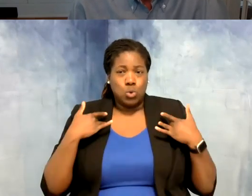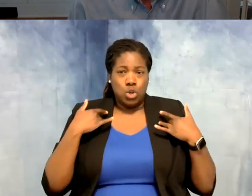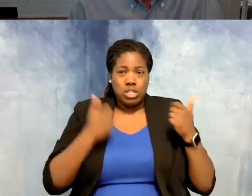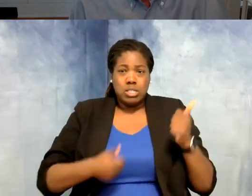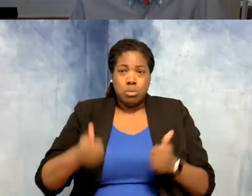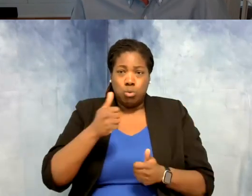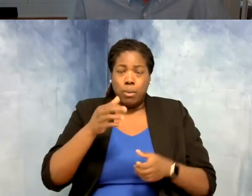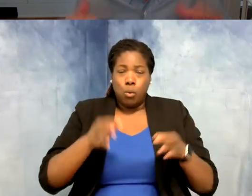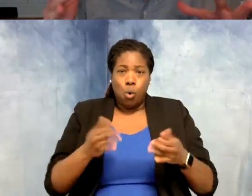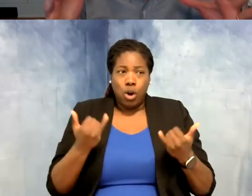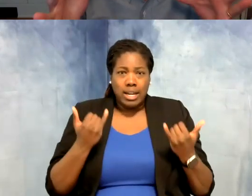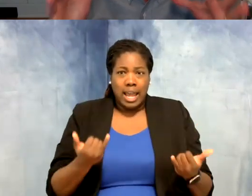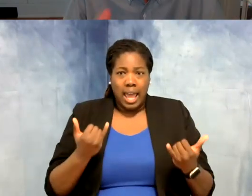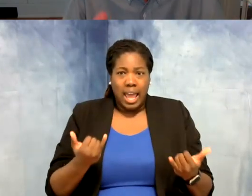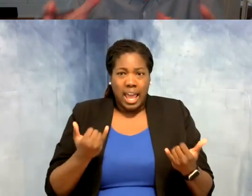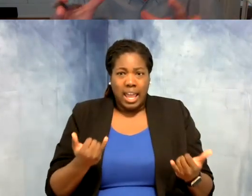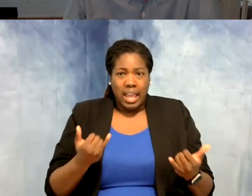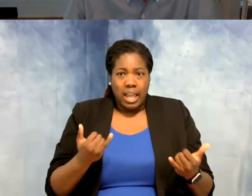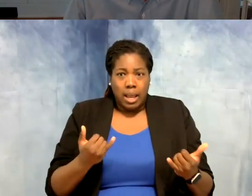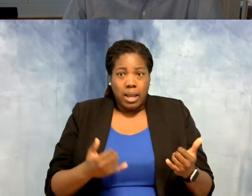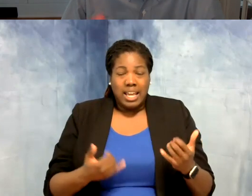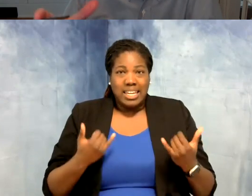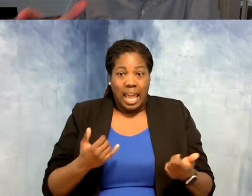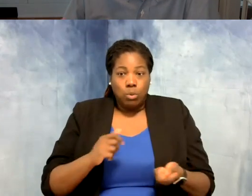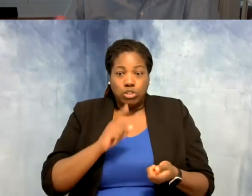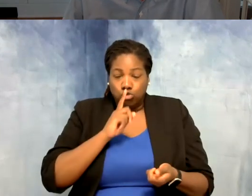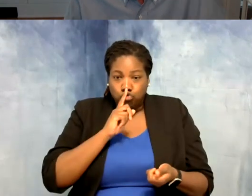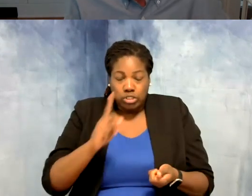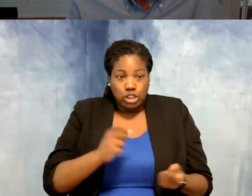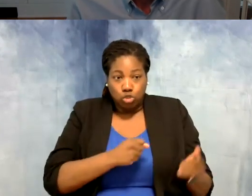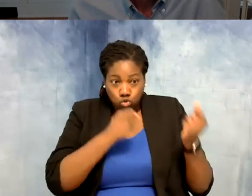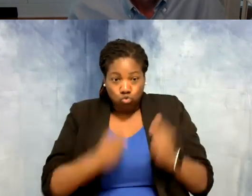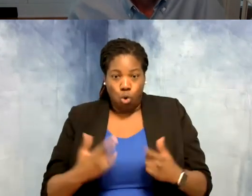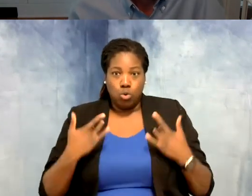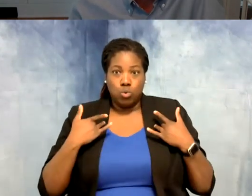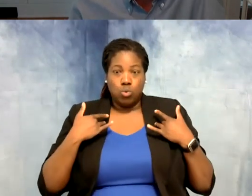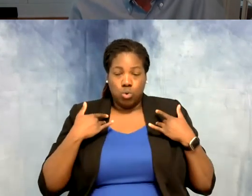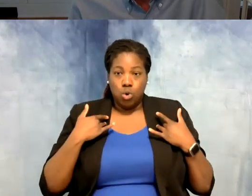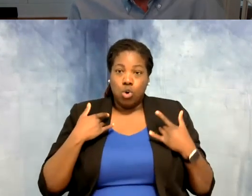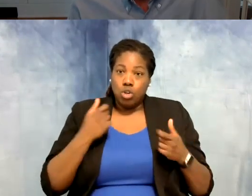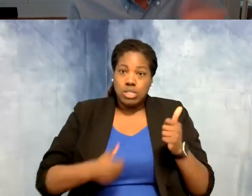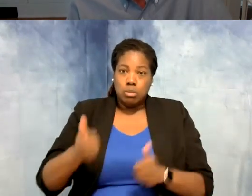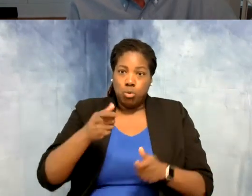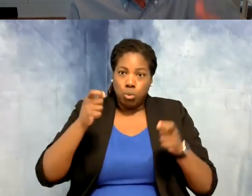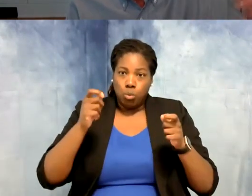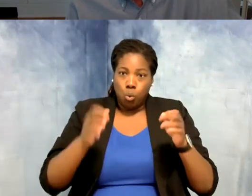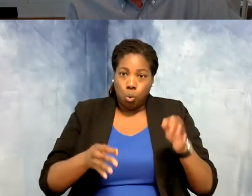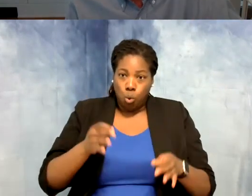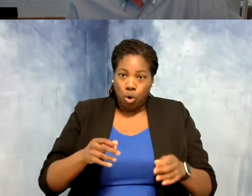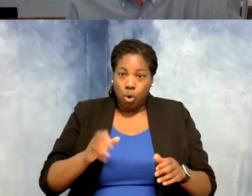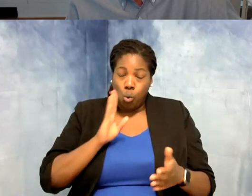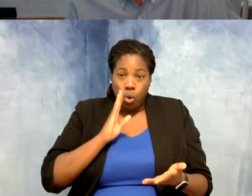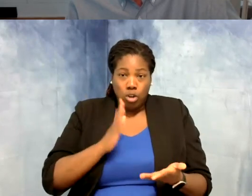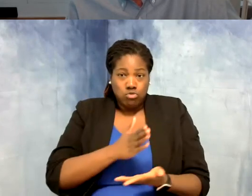Court, but now we have a majority radical conservative Supreme Court, a court that is willing to